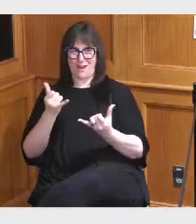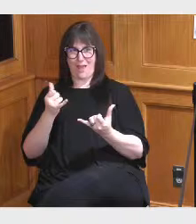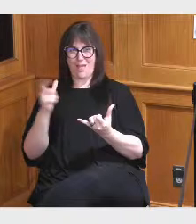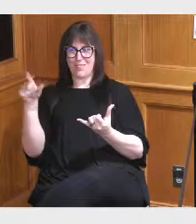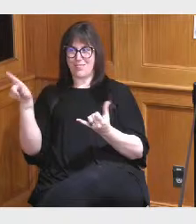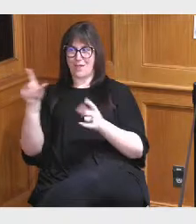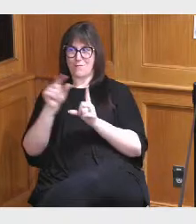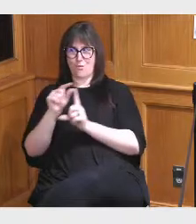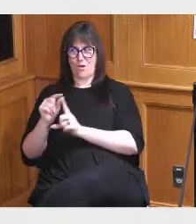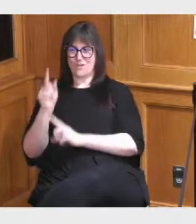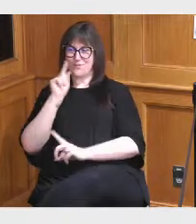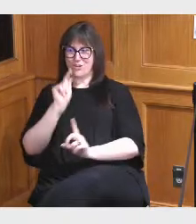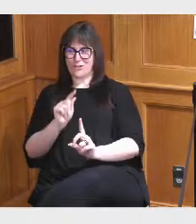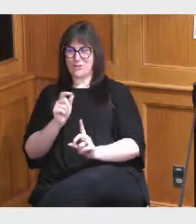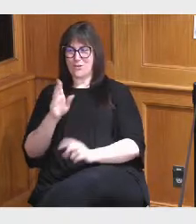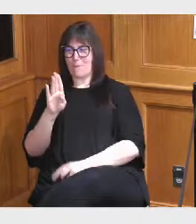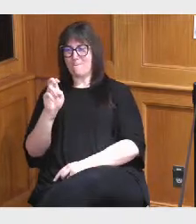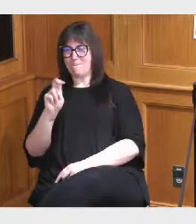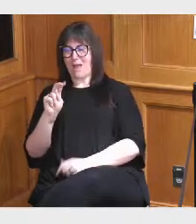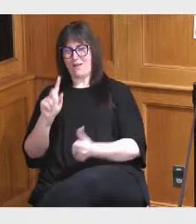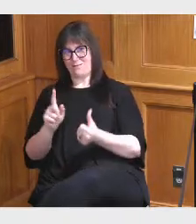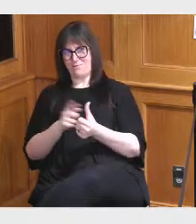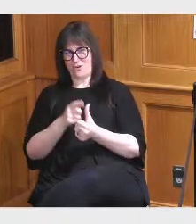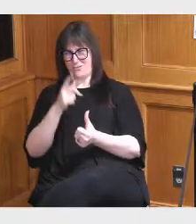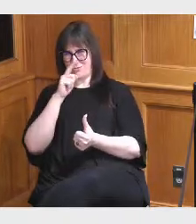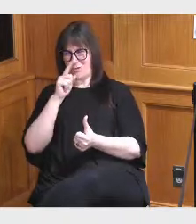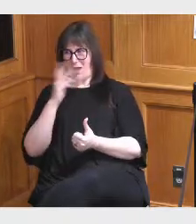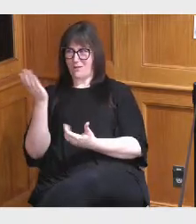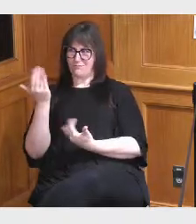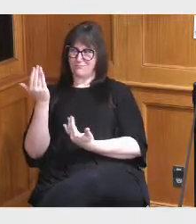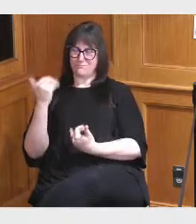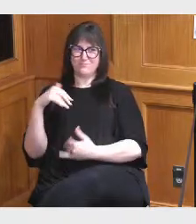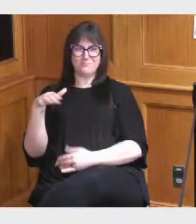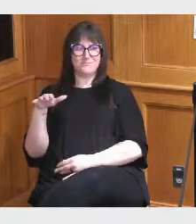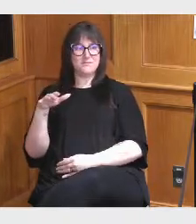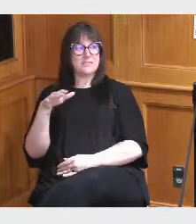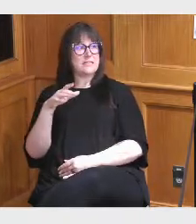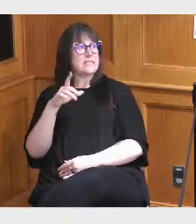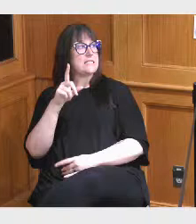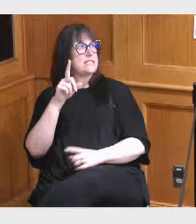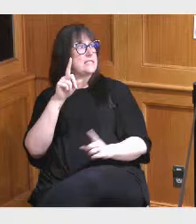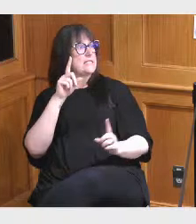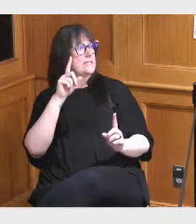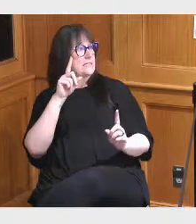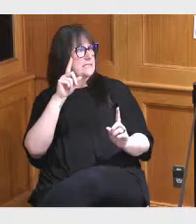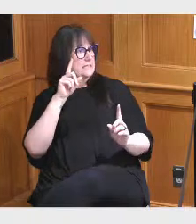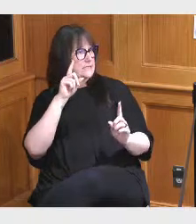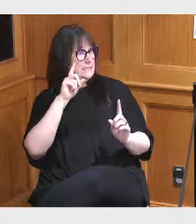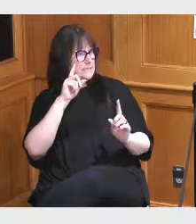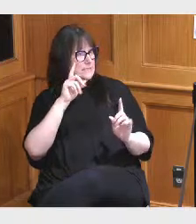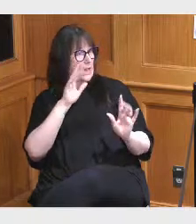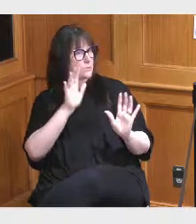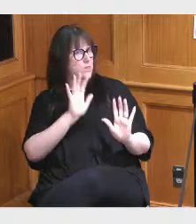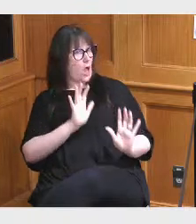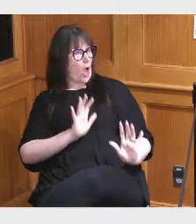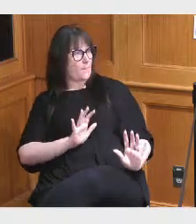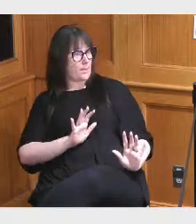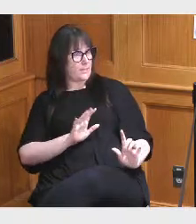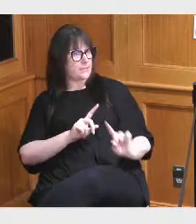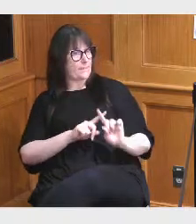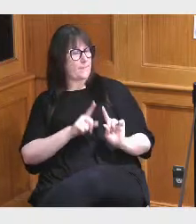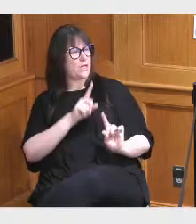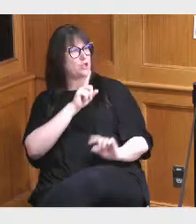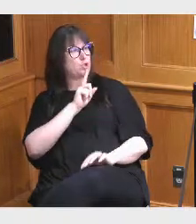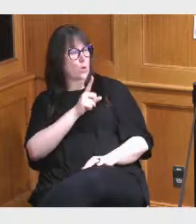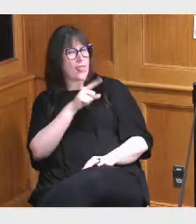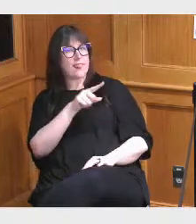So I'm going to bring up Ben Park first. Sounds very ominous, but we're going to let him come up anyway. They've got some words for